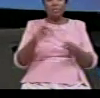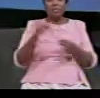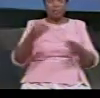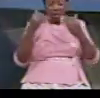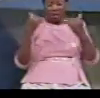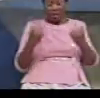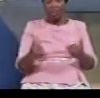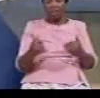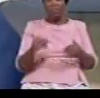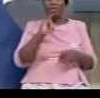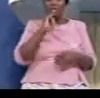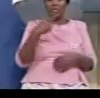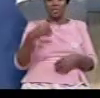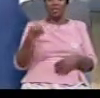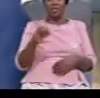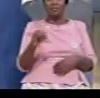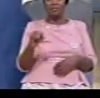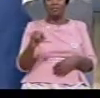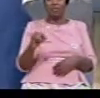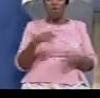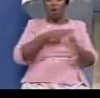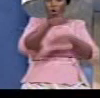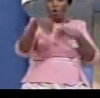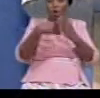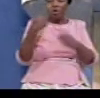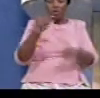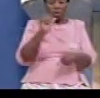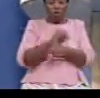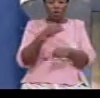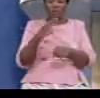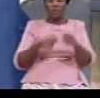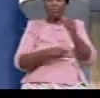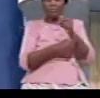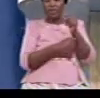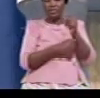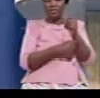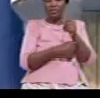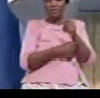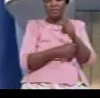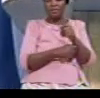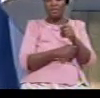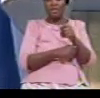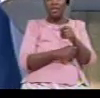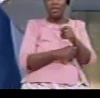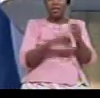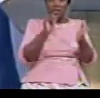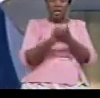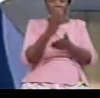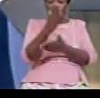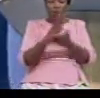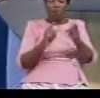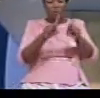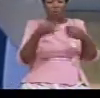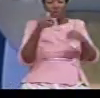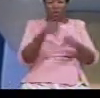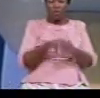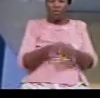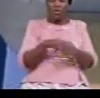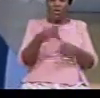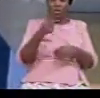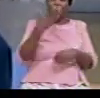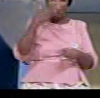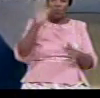is saying all the works of the flesh that somebody commits, the